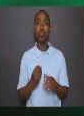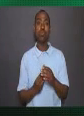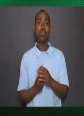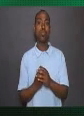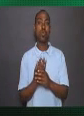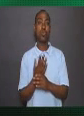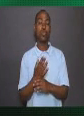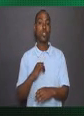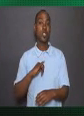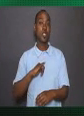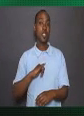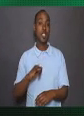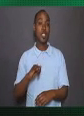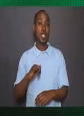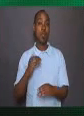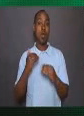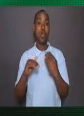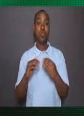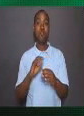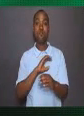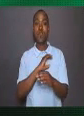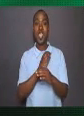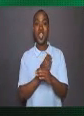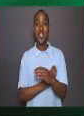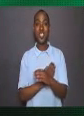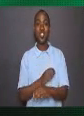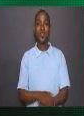produce the same amount of energy.